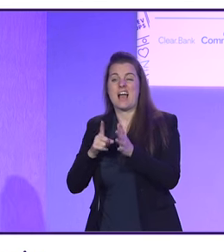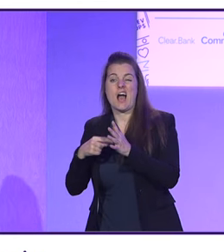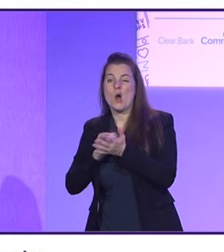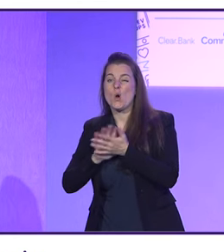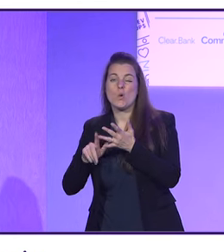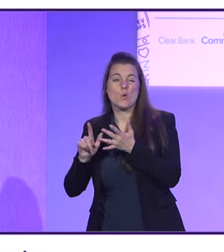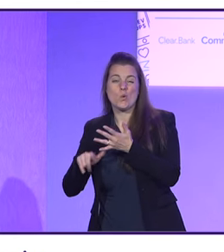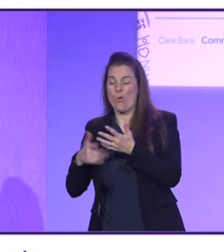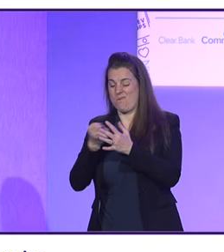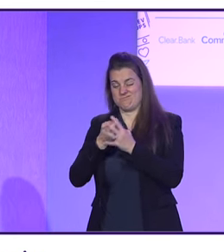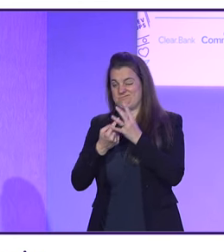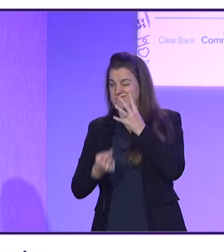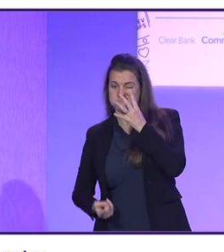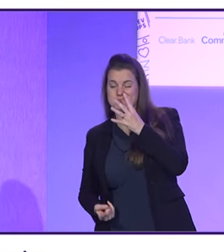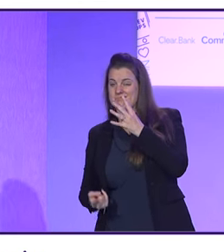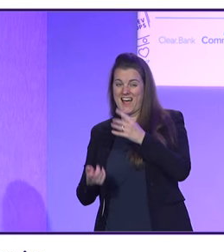of our key